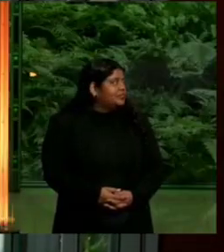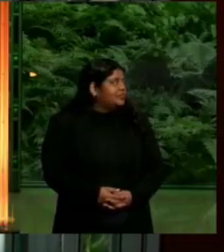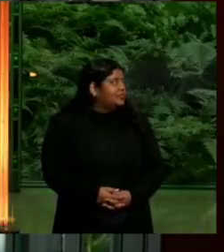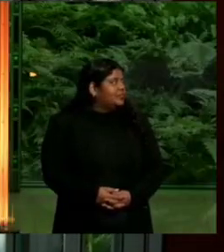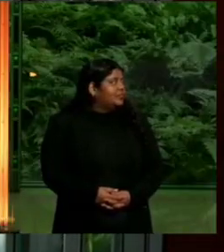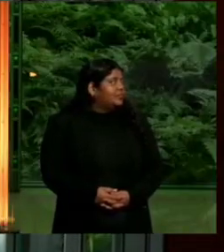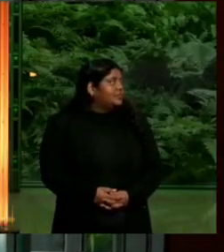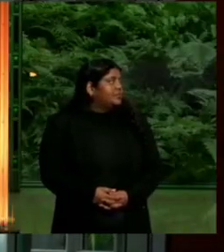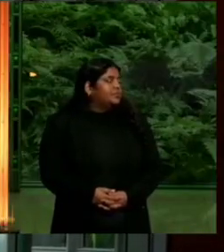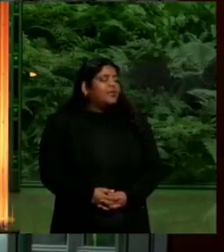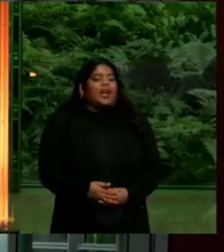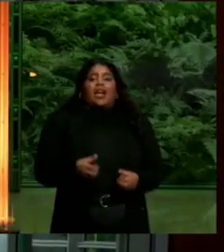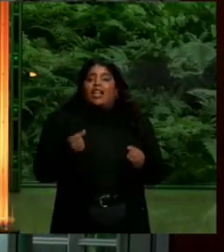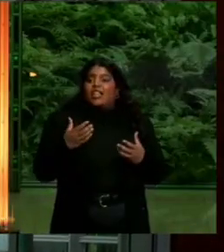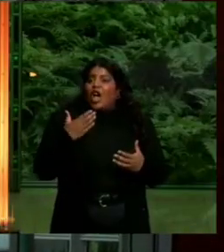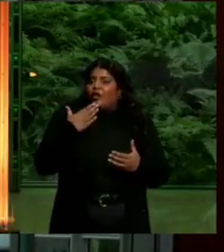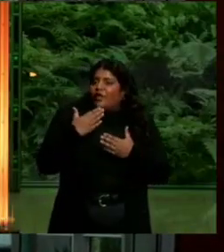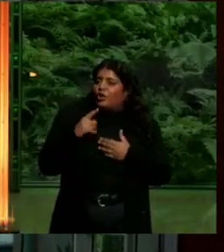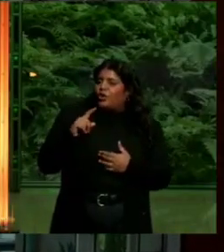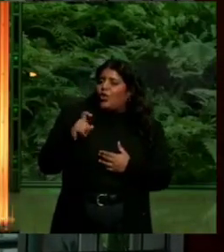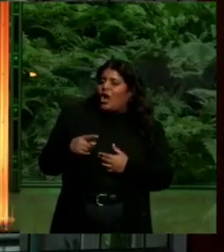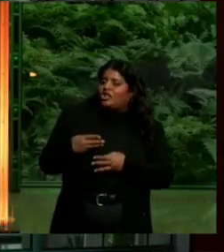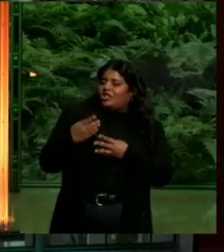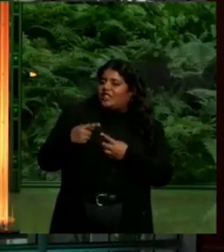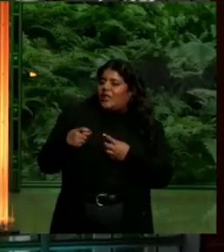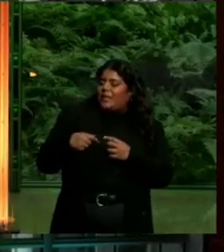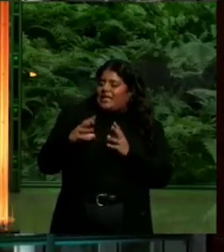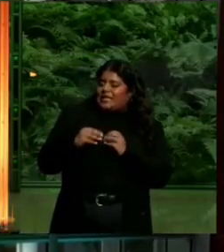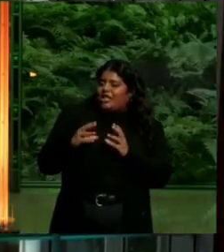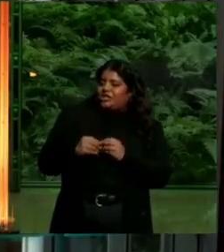So a lot of good questions from this session.